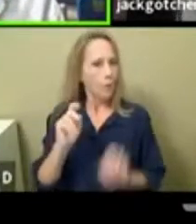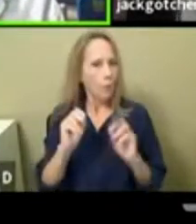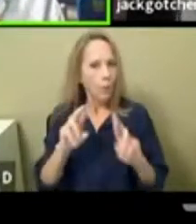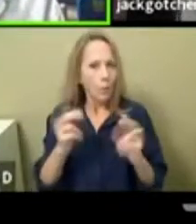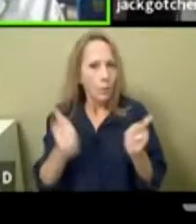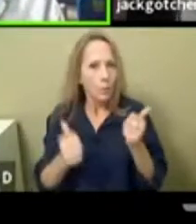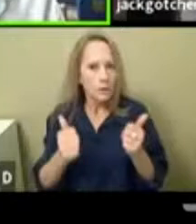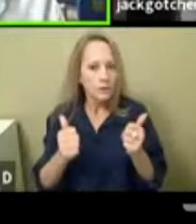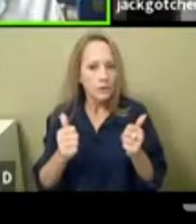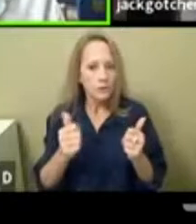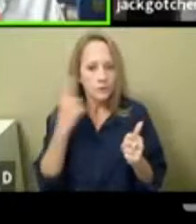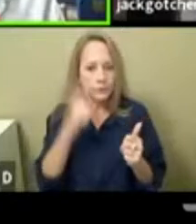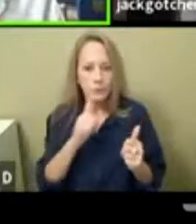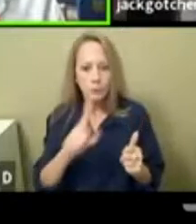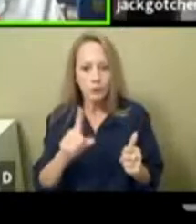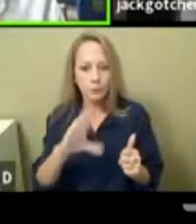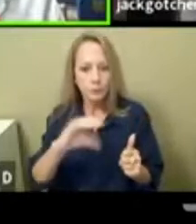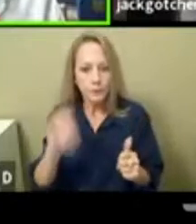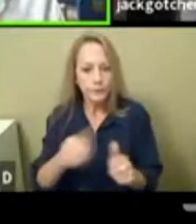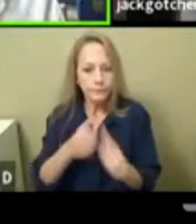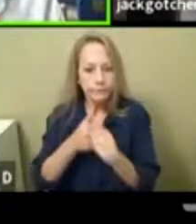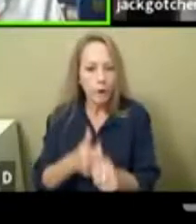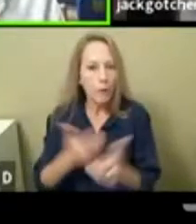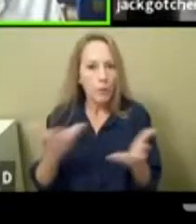really at a broader sense is,